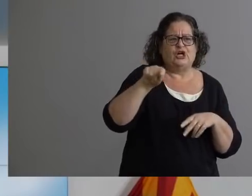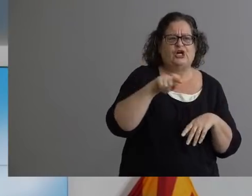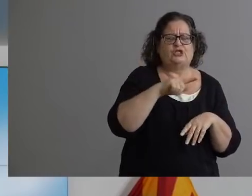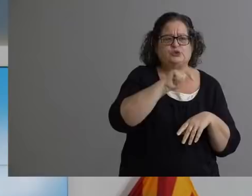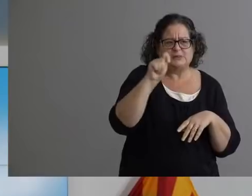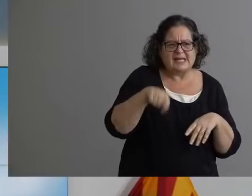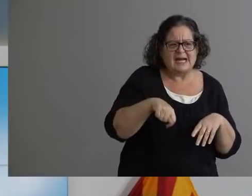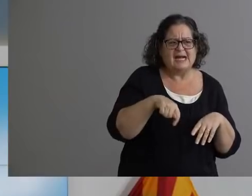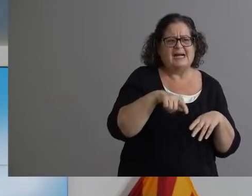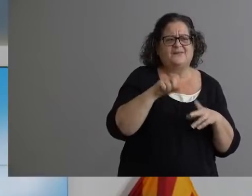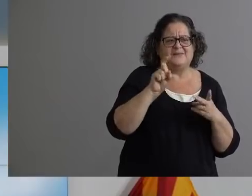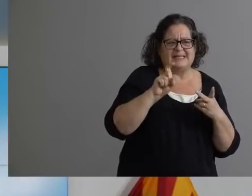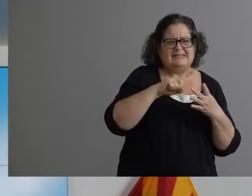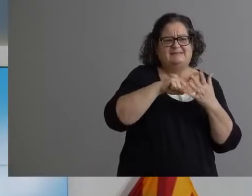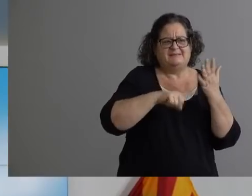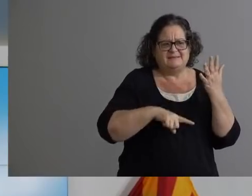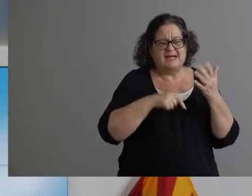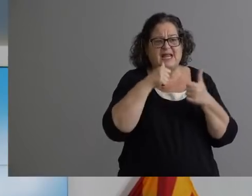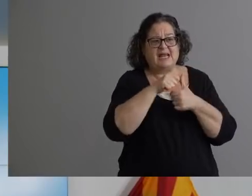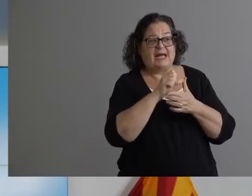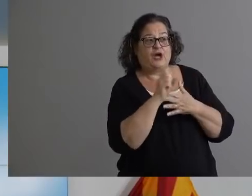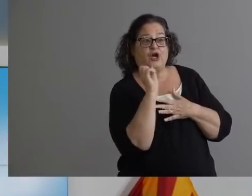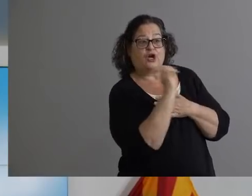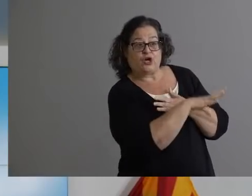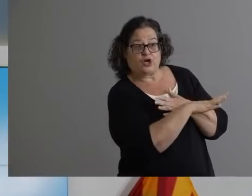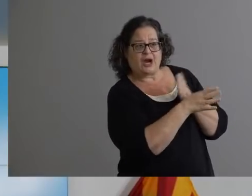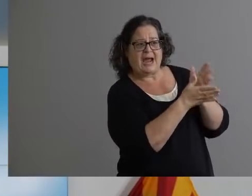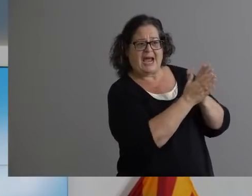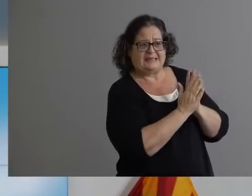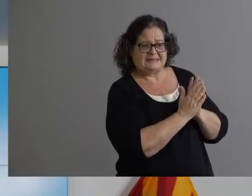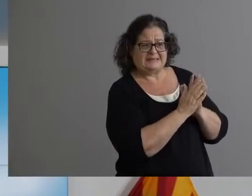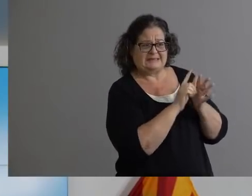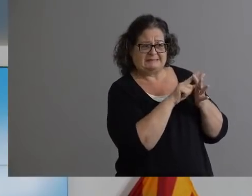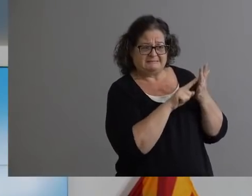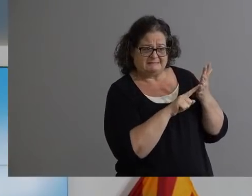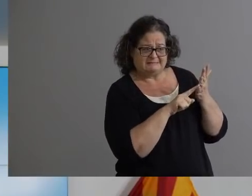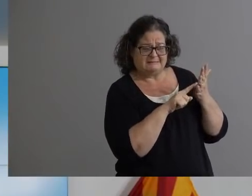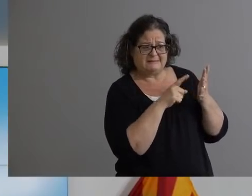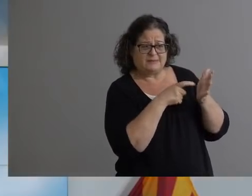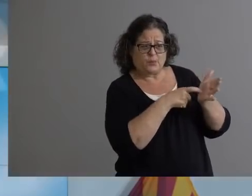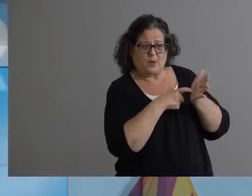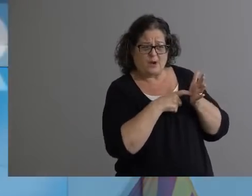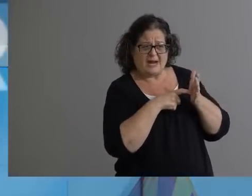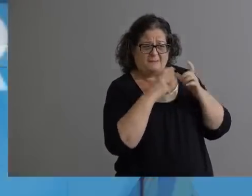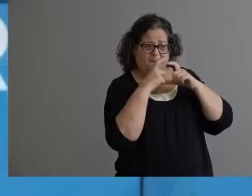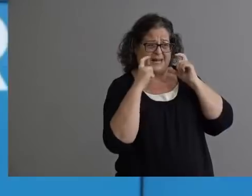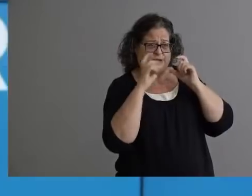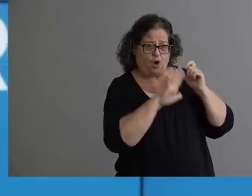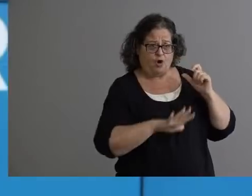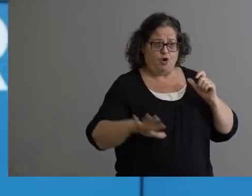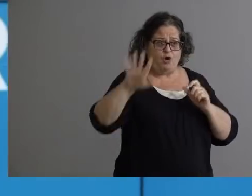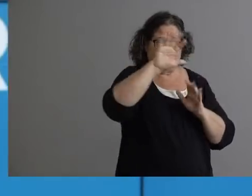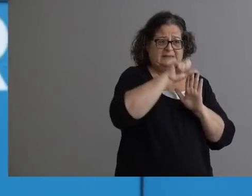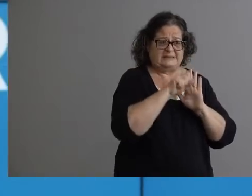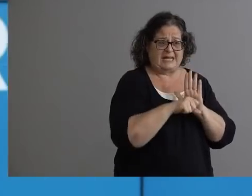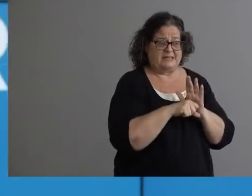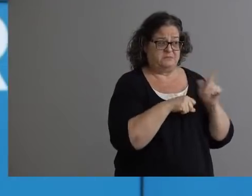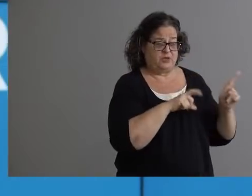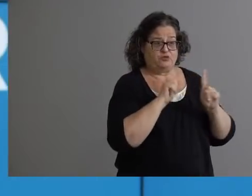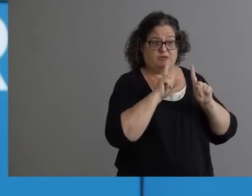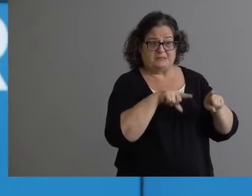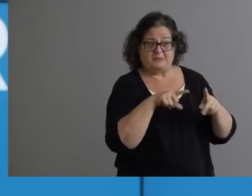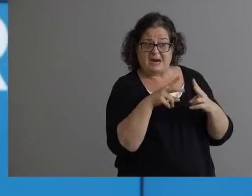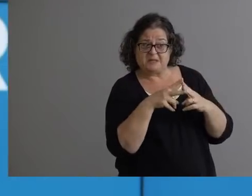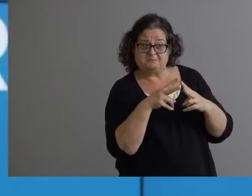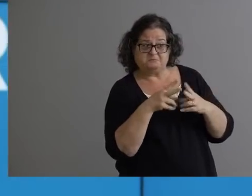like statewide mask requirements. Have you already responded to those requests from them? Thank you, Lorraine. On